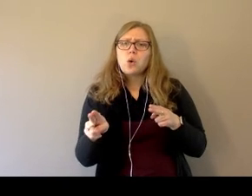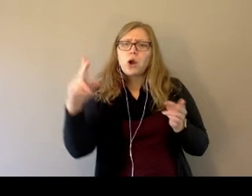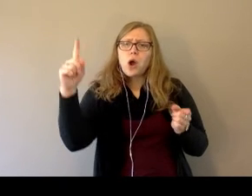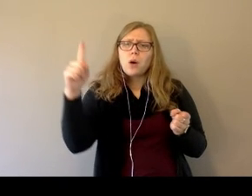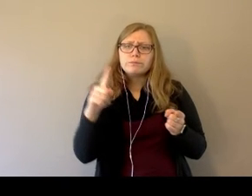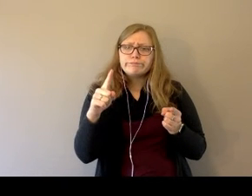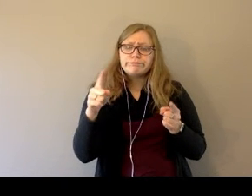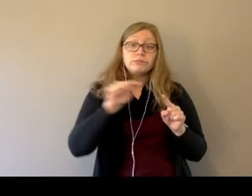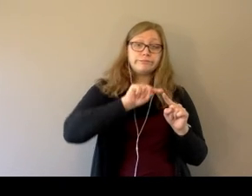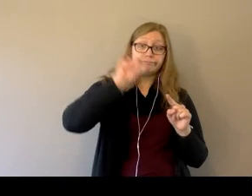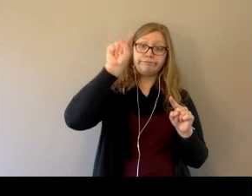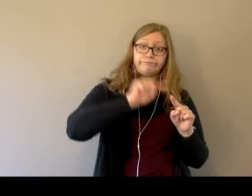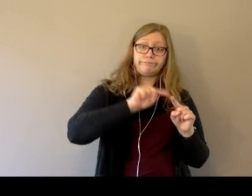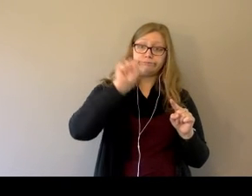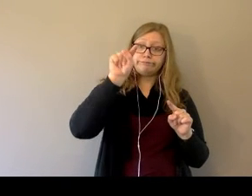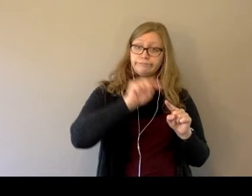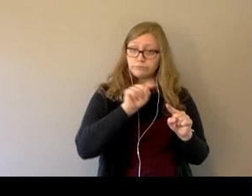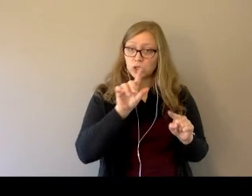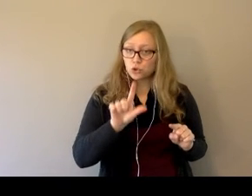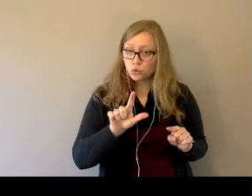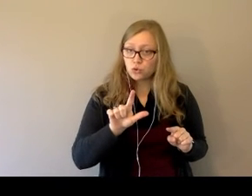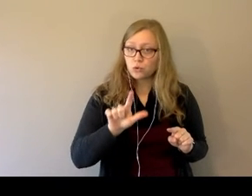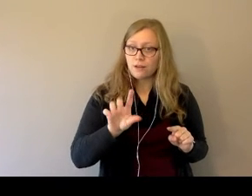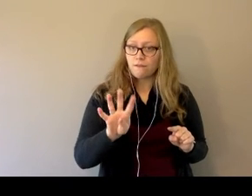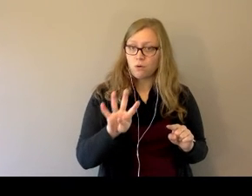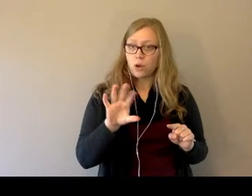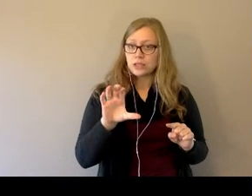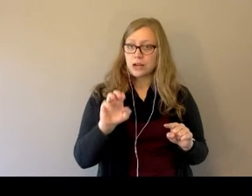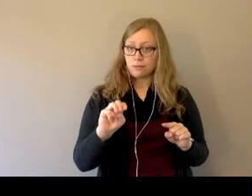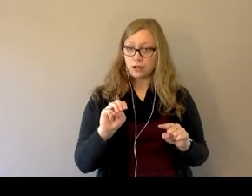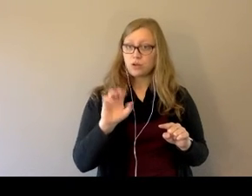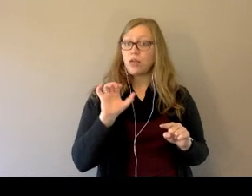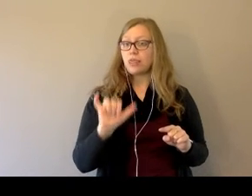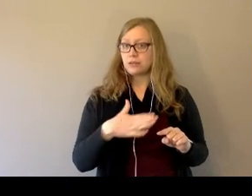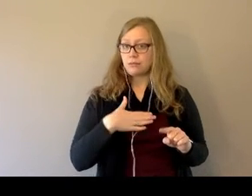was 24 centimeters. So that would be my answer.